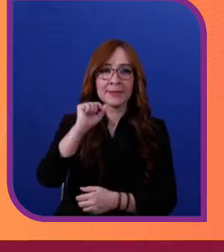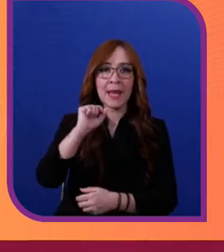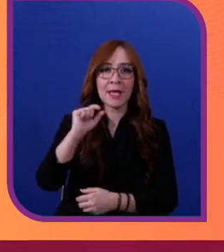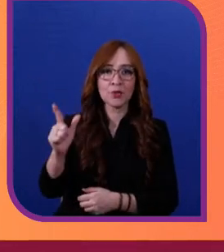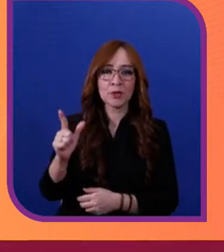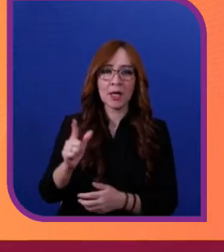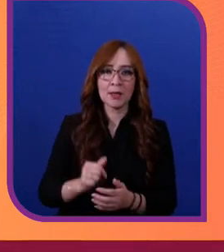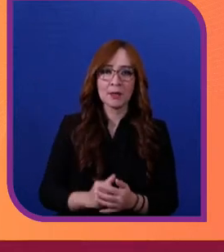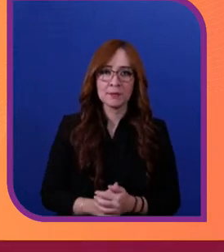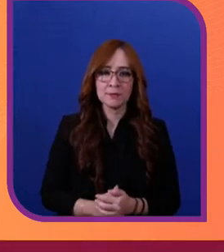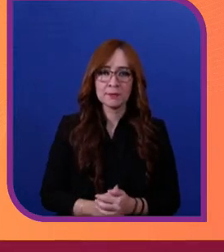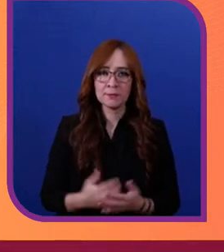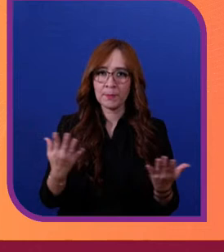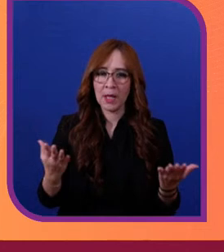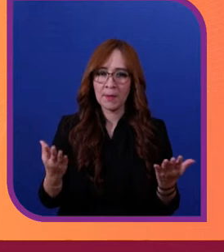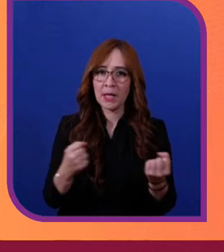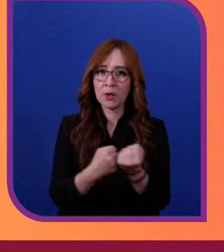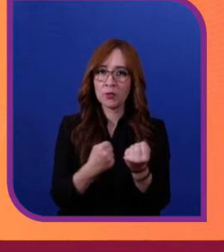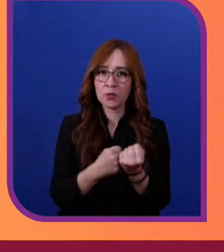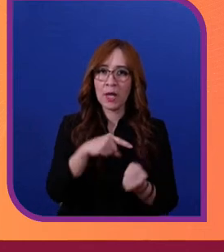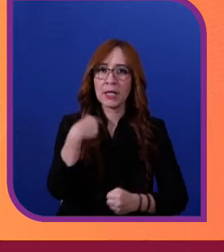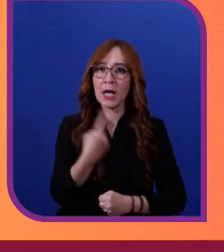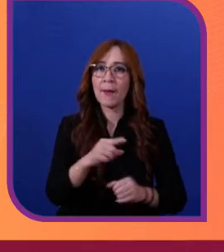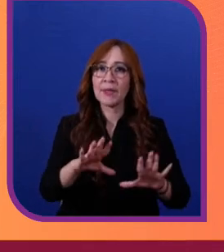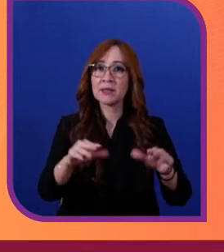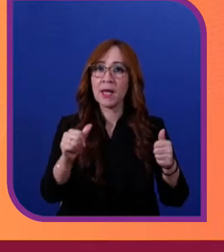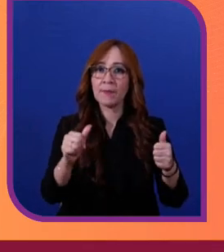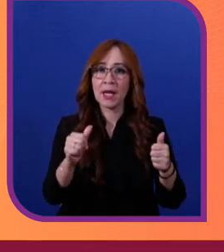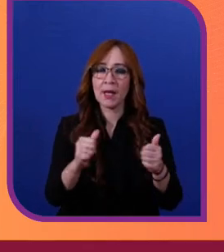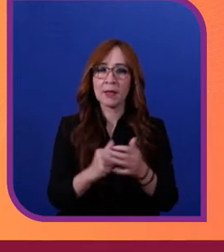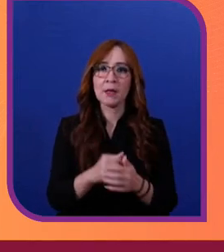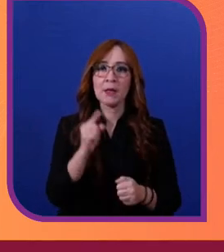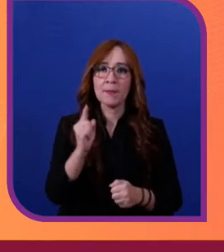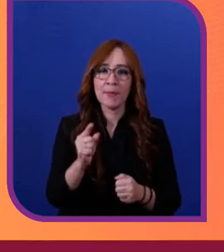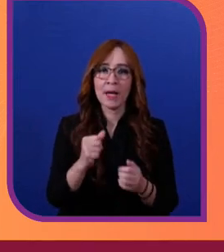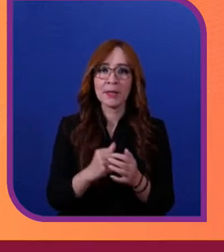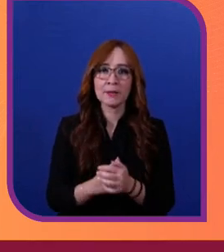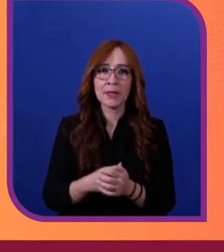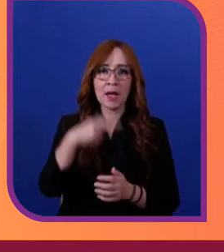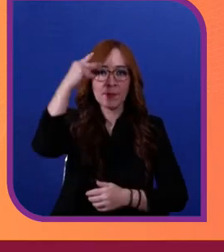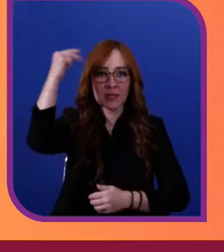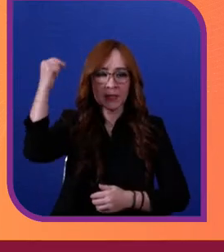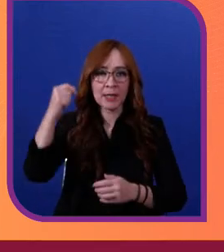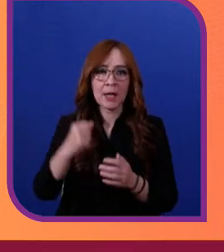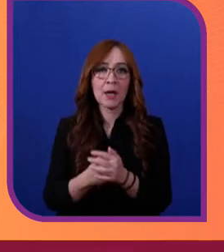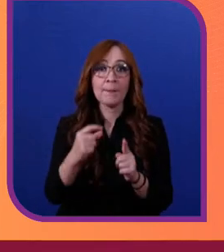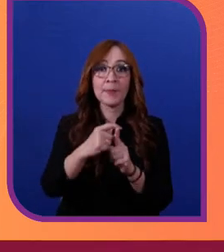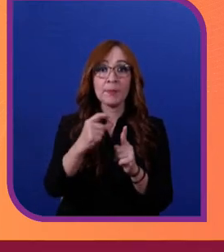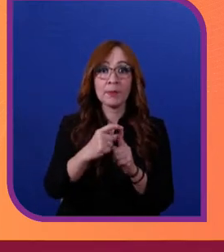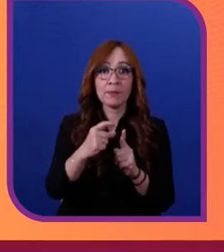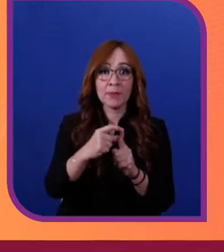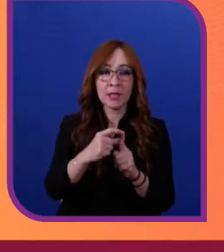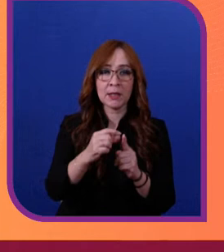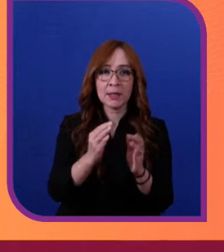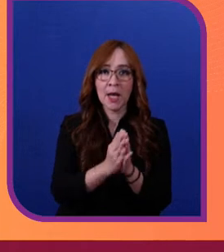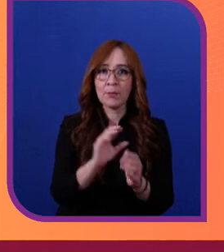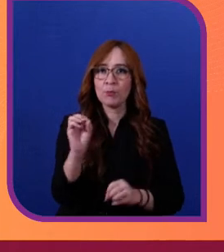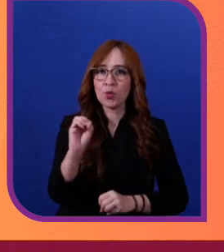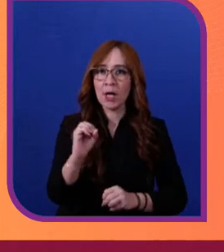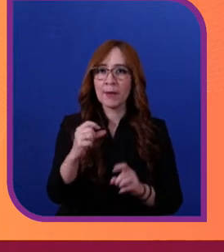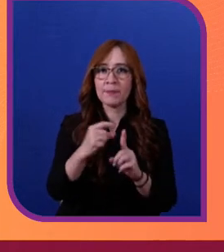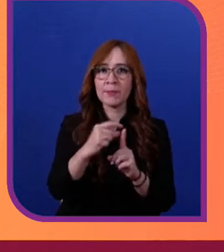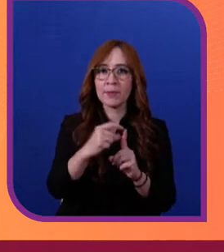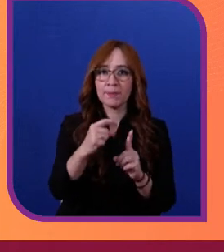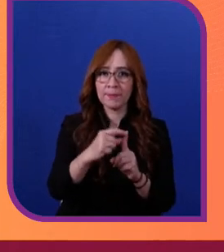mane ke Underground Philippines Kim sbin same race in to me in